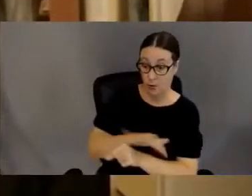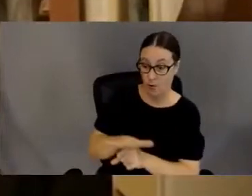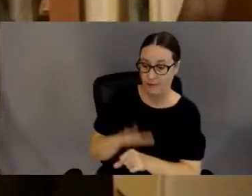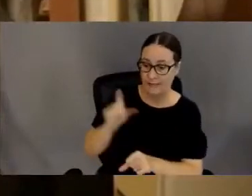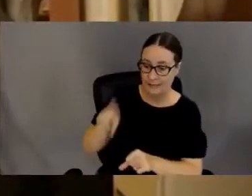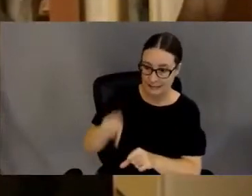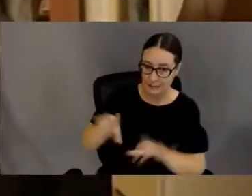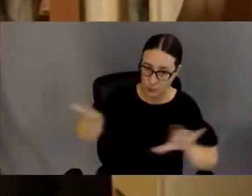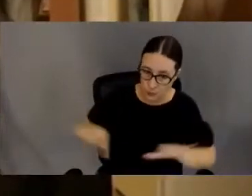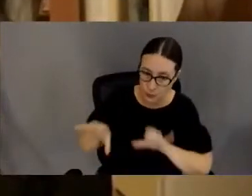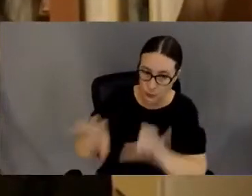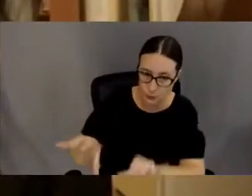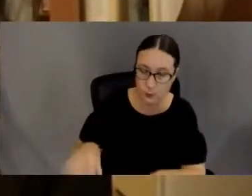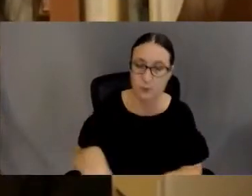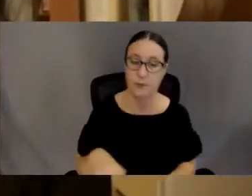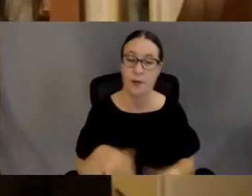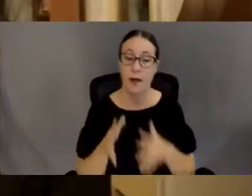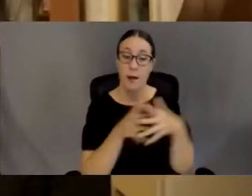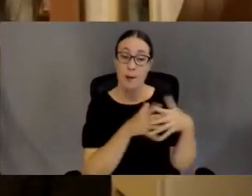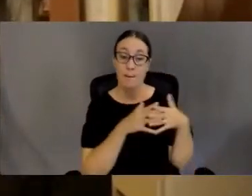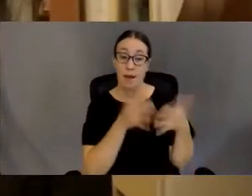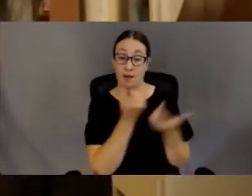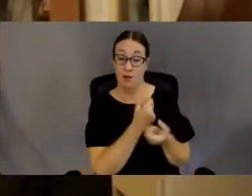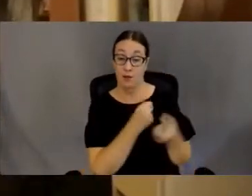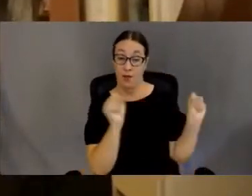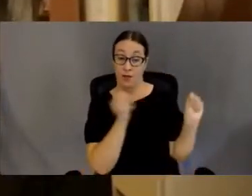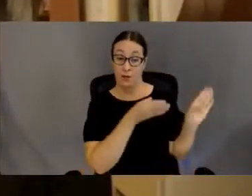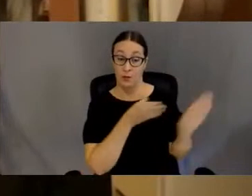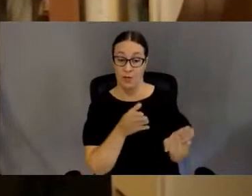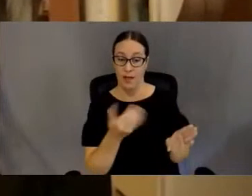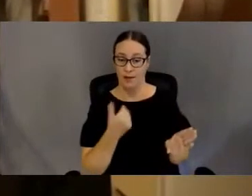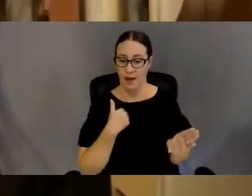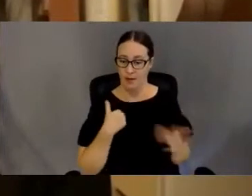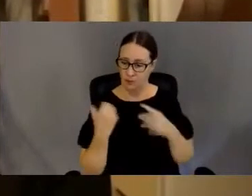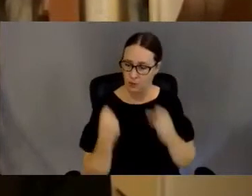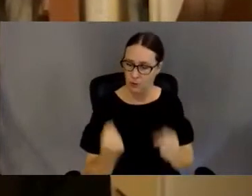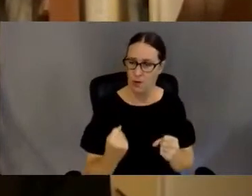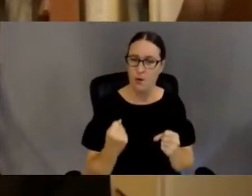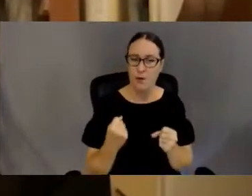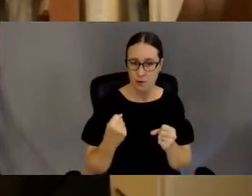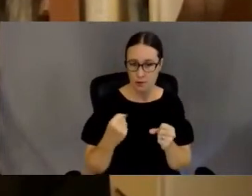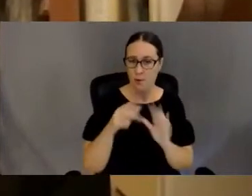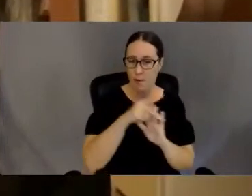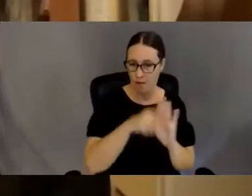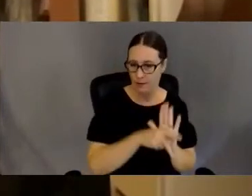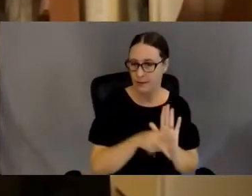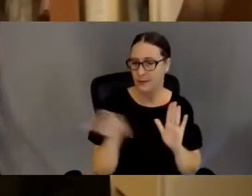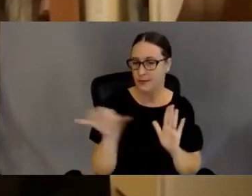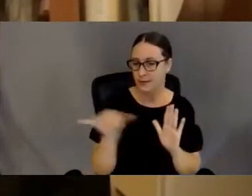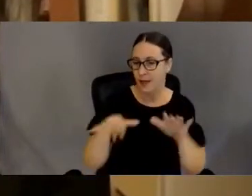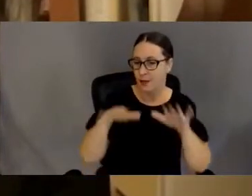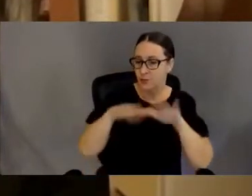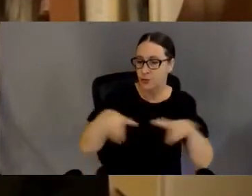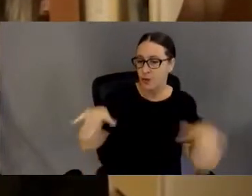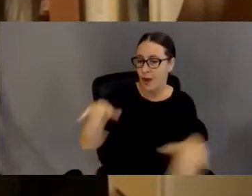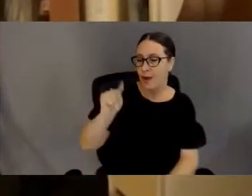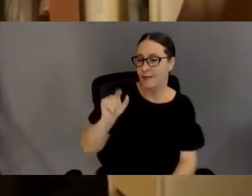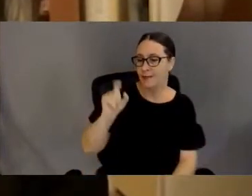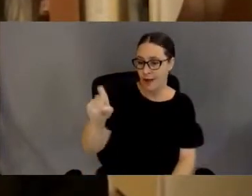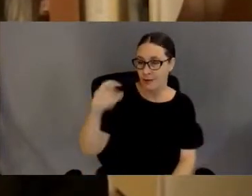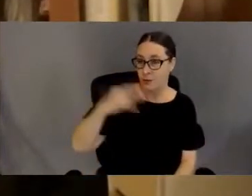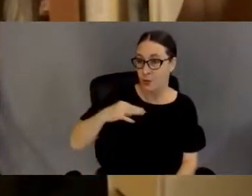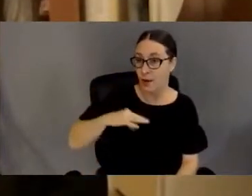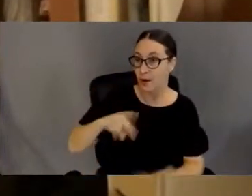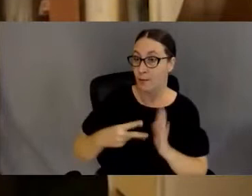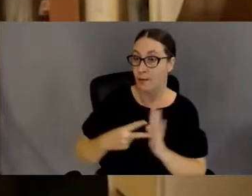took bold economic policy stances, like enacting a child tax credit that meant that 3.5 million